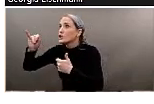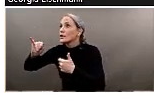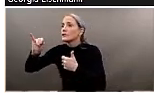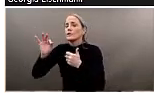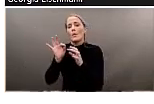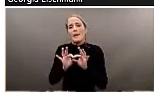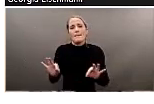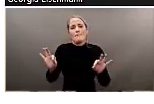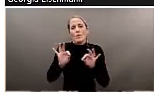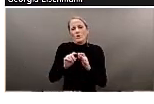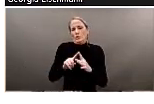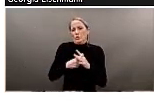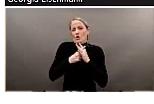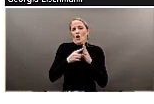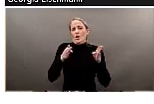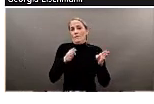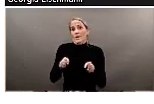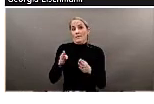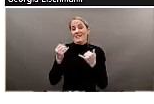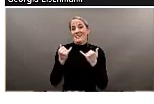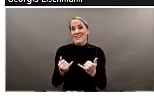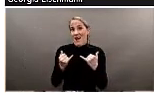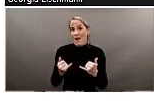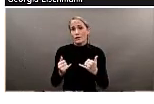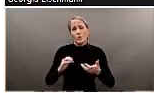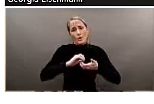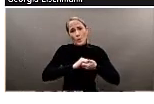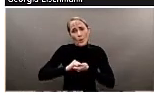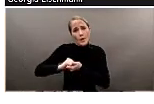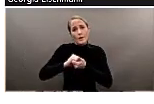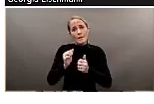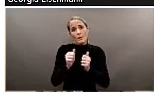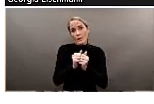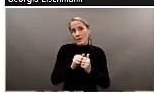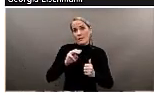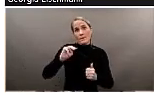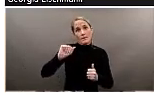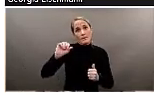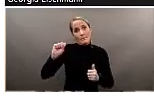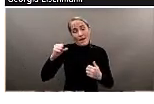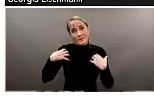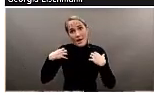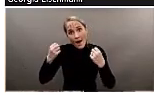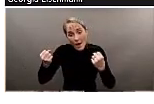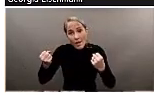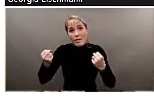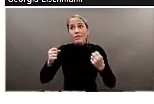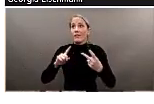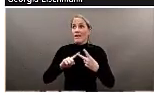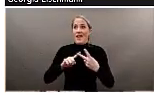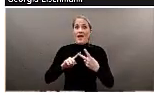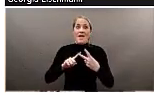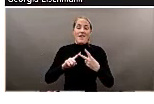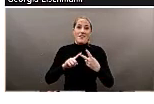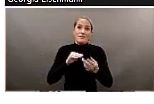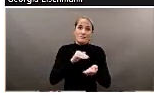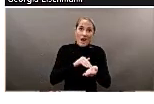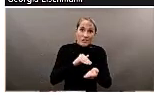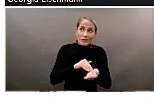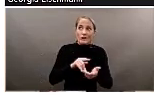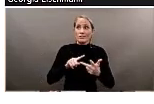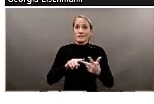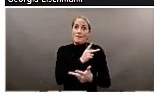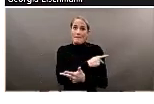providers. So we're working with providers, we're working with Mass Health, and now we want to work with our community organizations and patients to